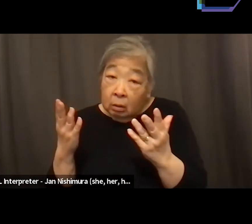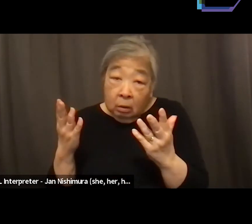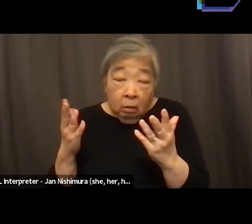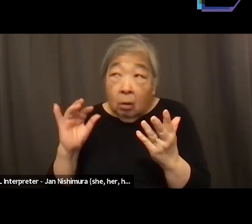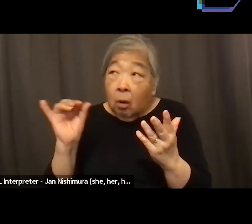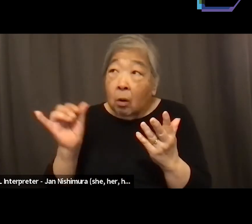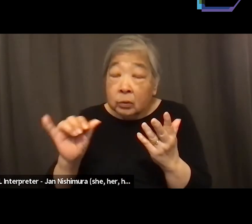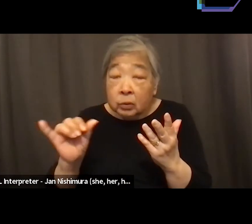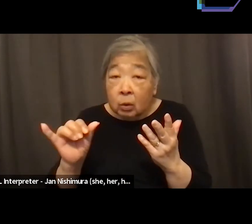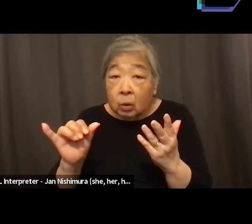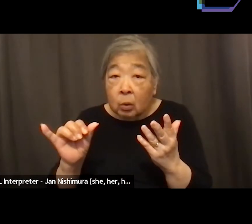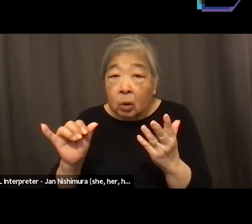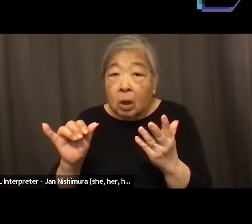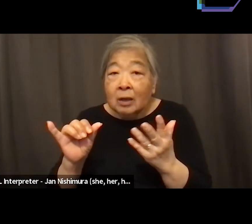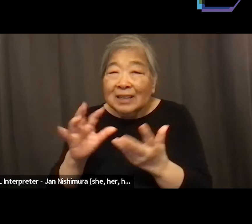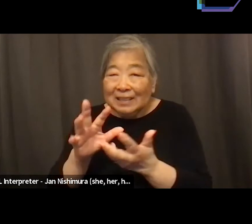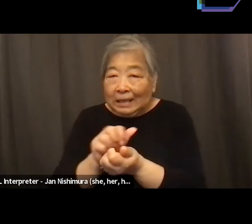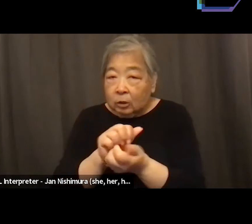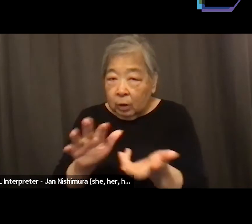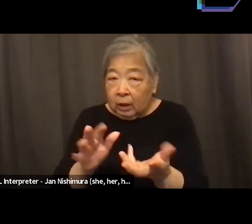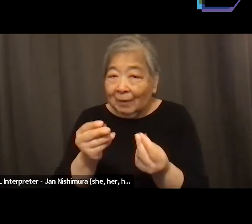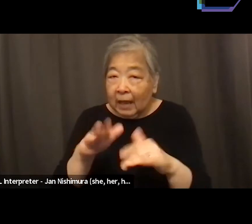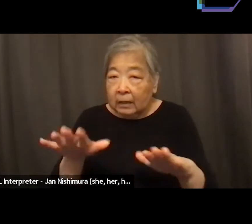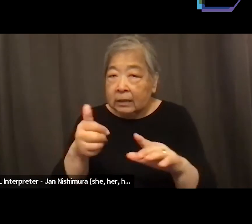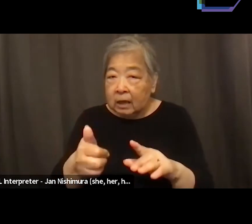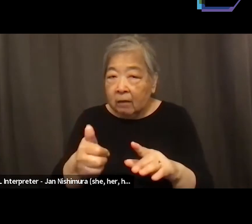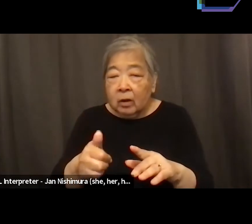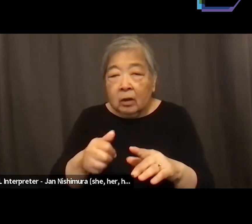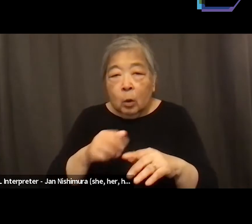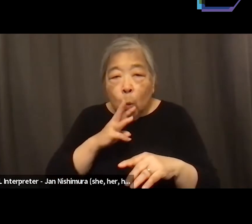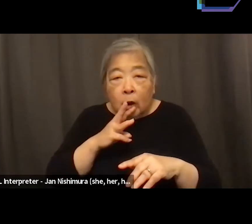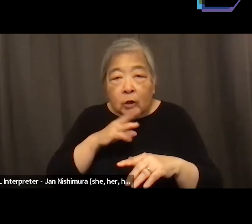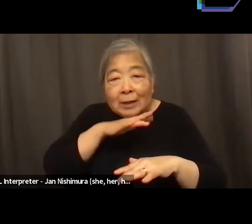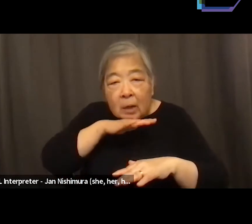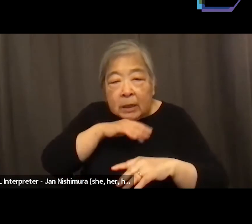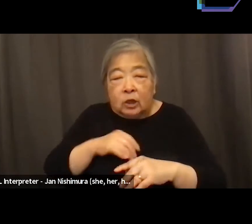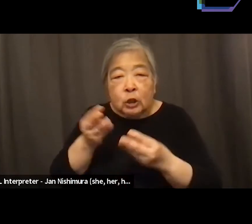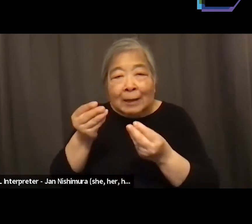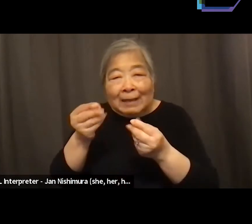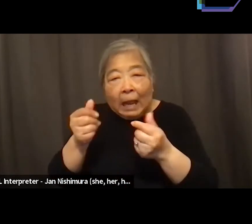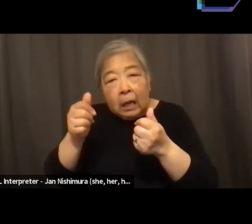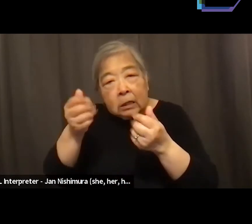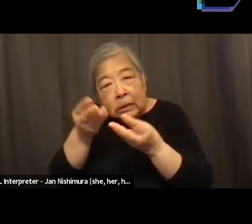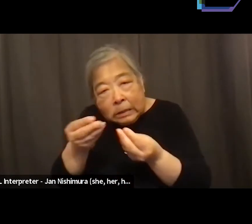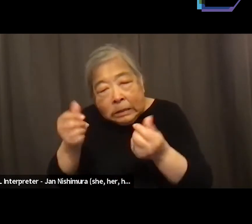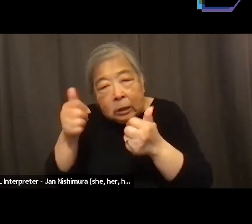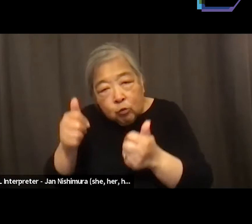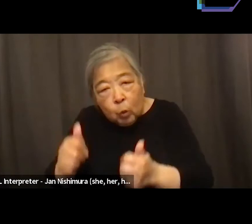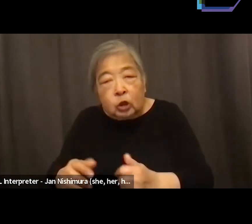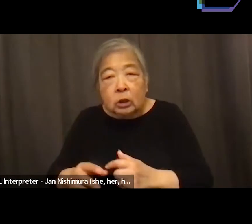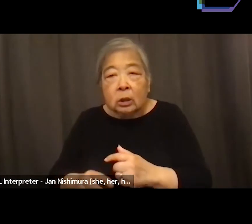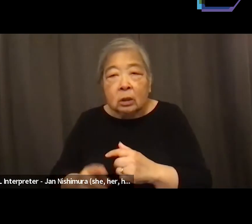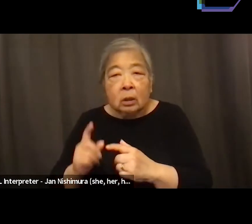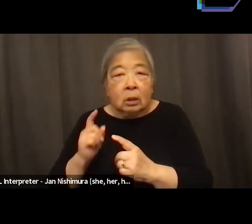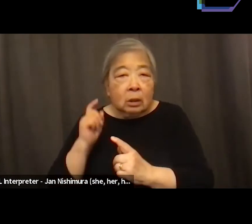also the desecration of land itself, with the contamination of water, land erosion, the